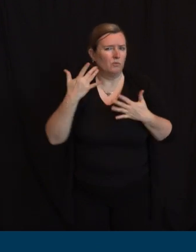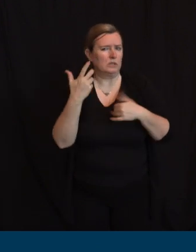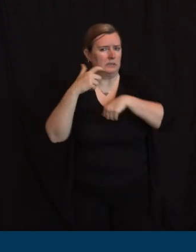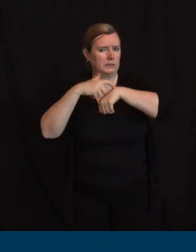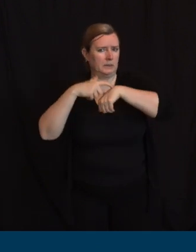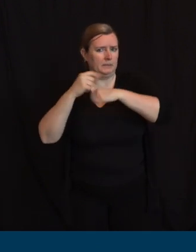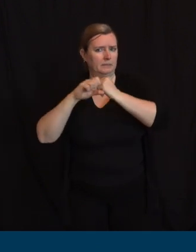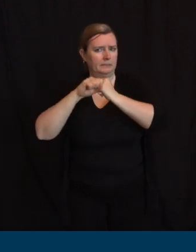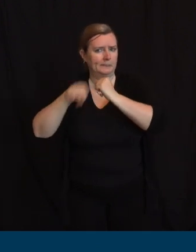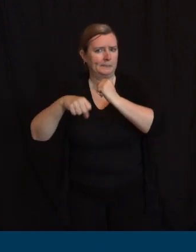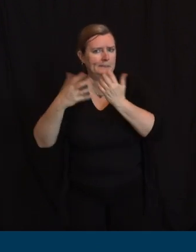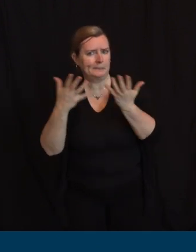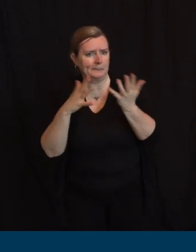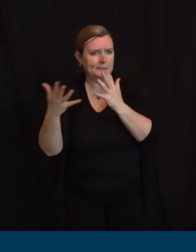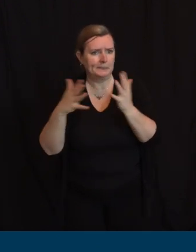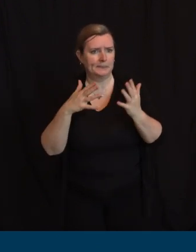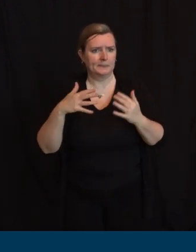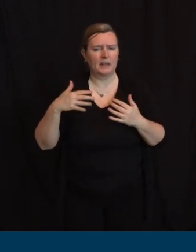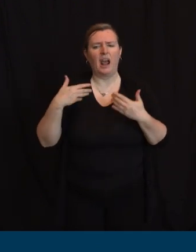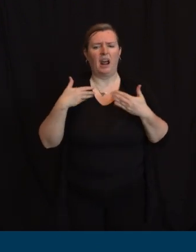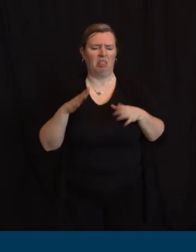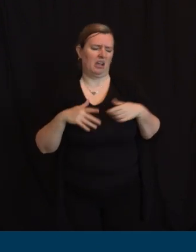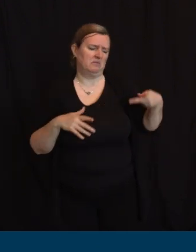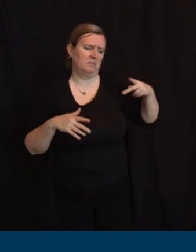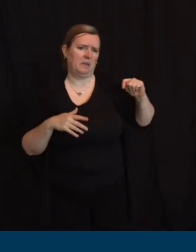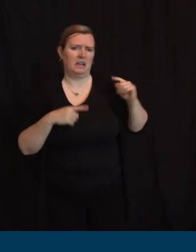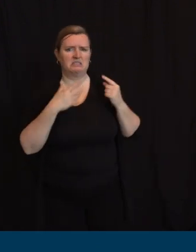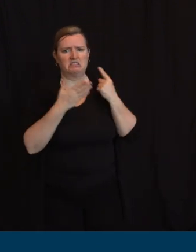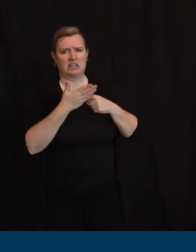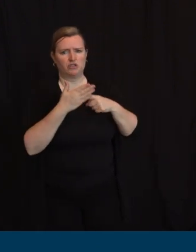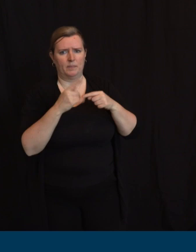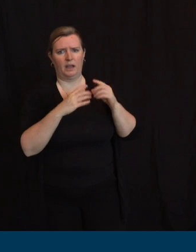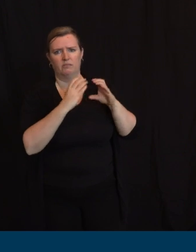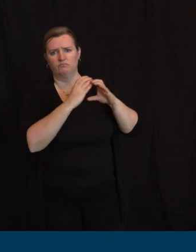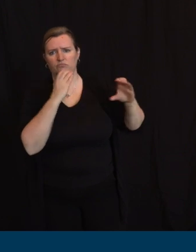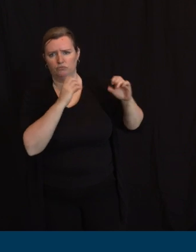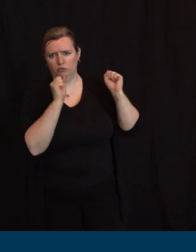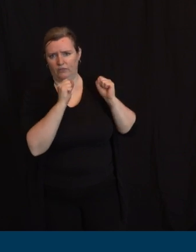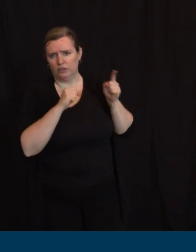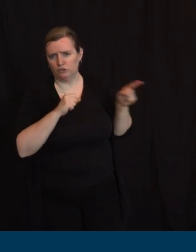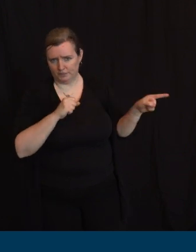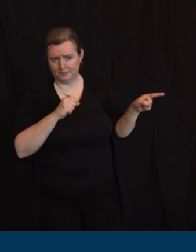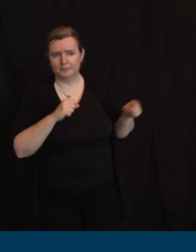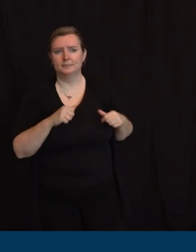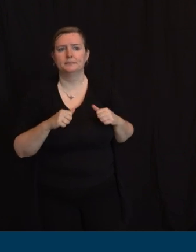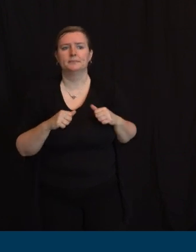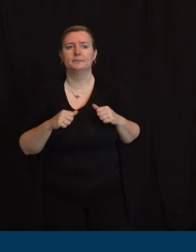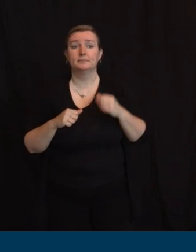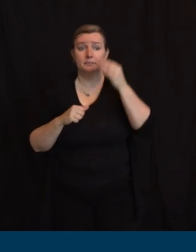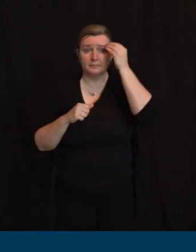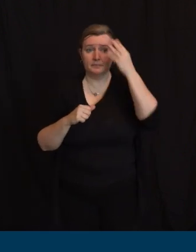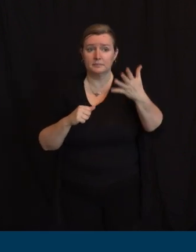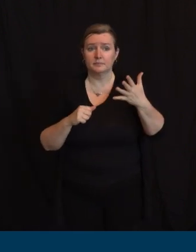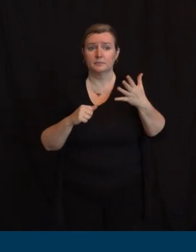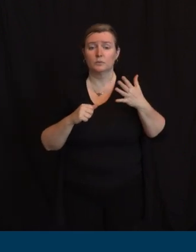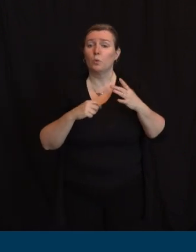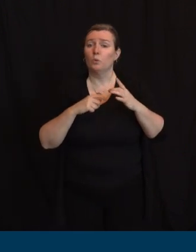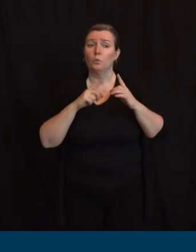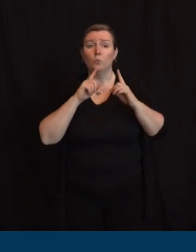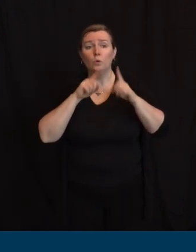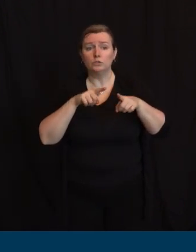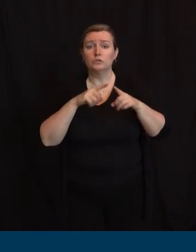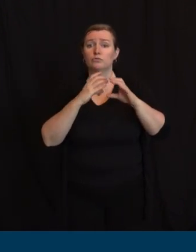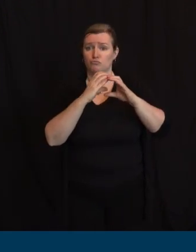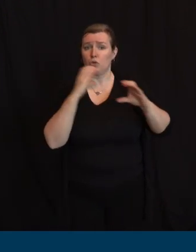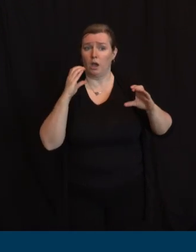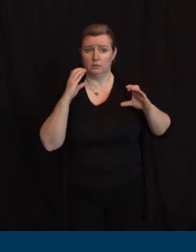about the refrigerated trucks, because we have ordered them to the medical examiner. Before Pat answers, I